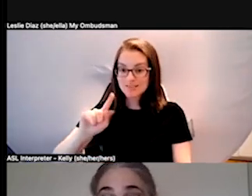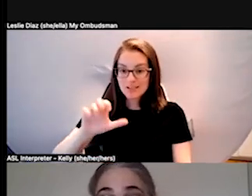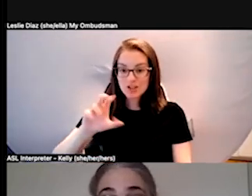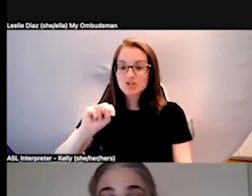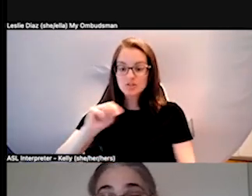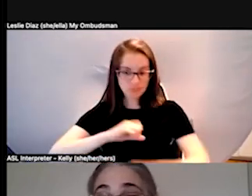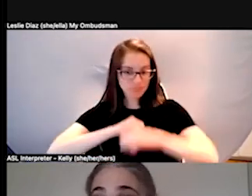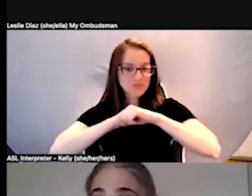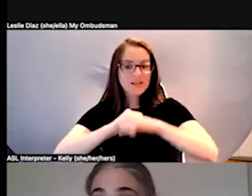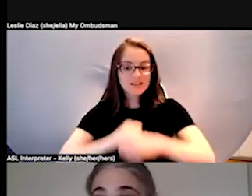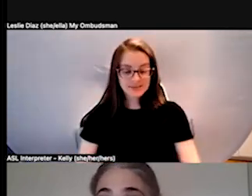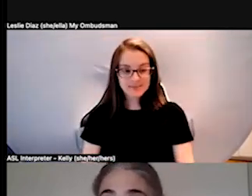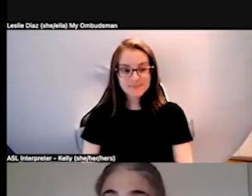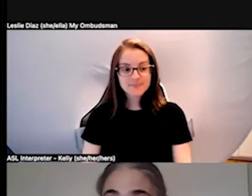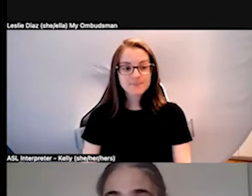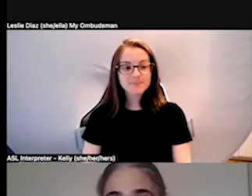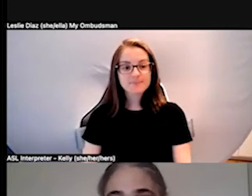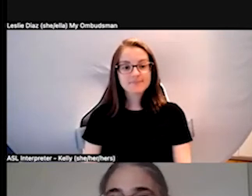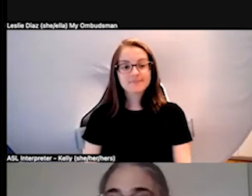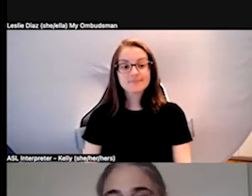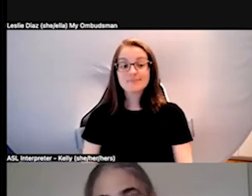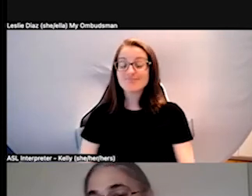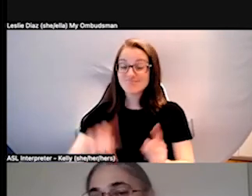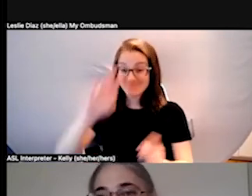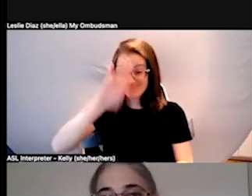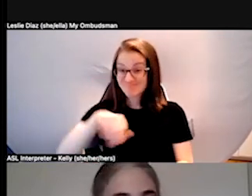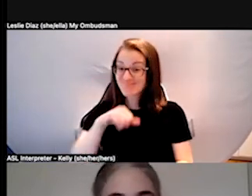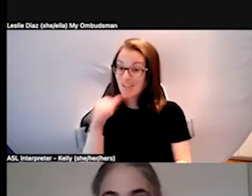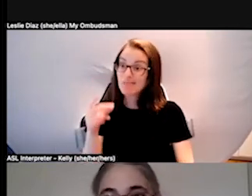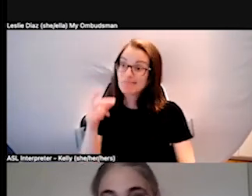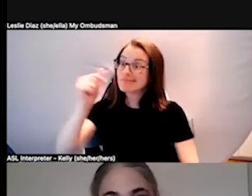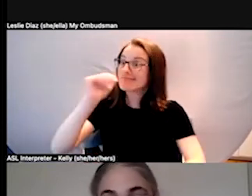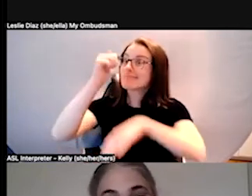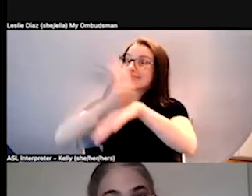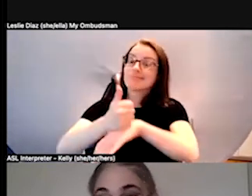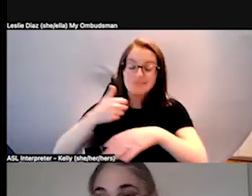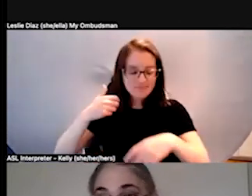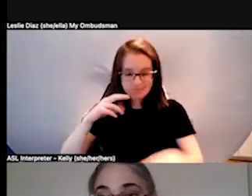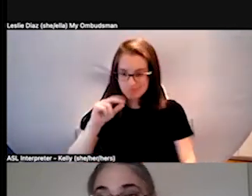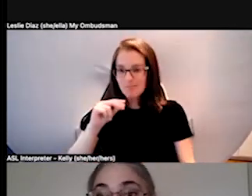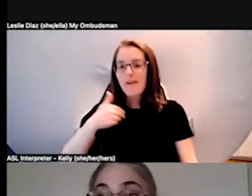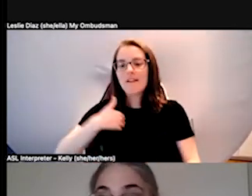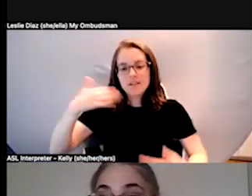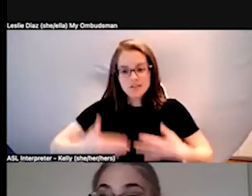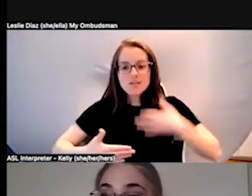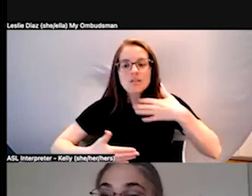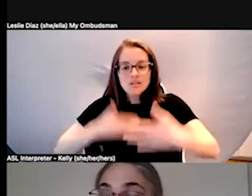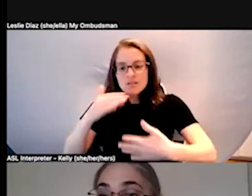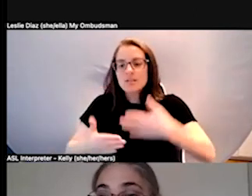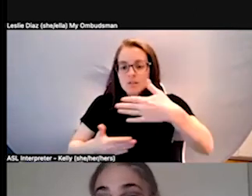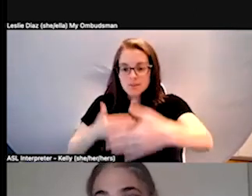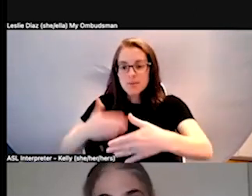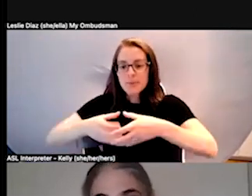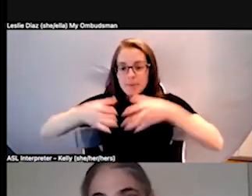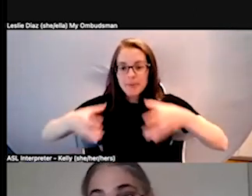That said, we've had a road to get here as well. And again, just going back to what I was speaking about a few minutes ago, we've